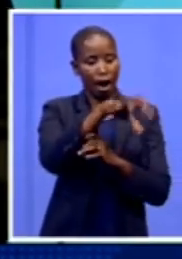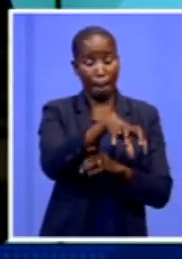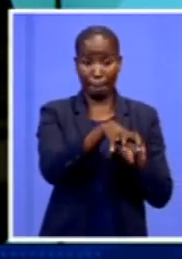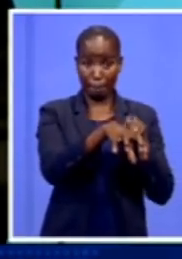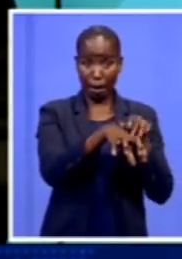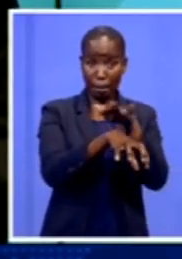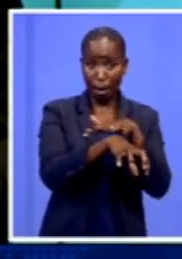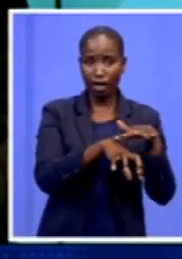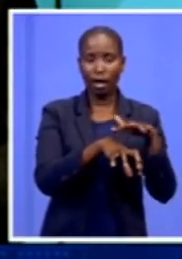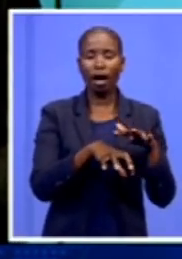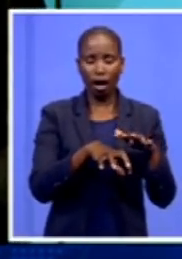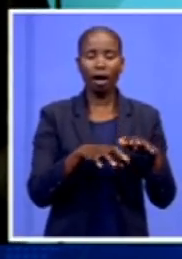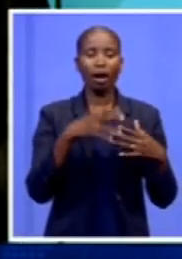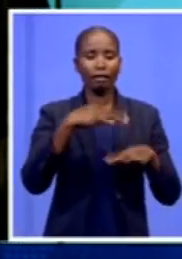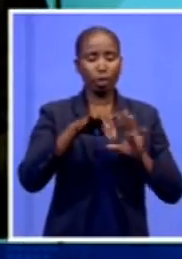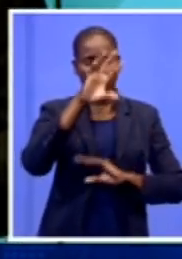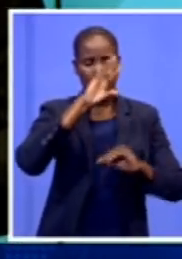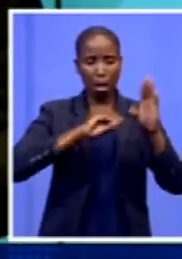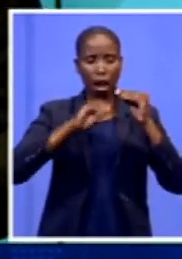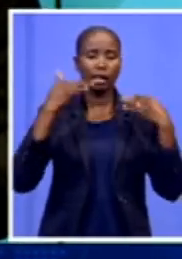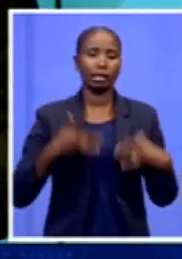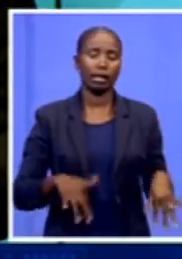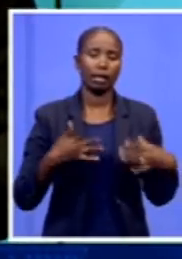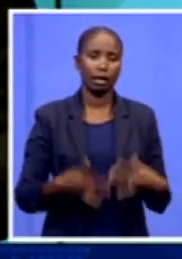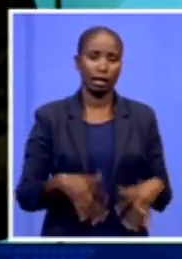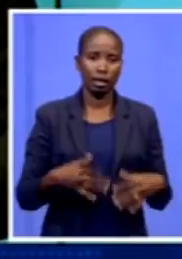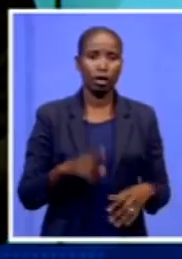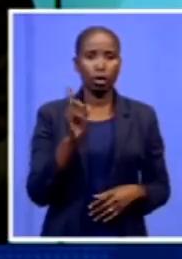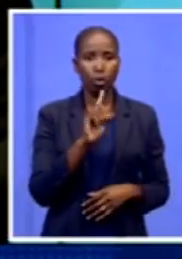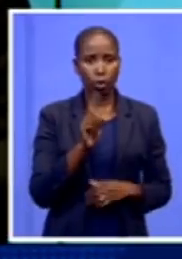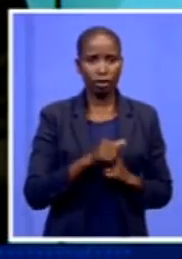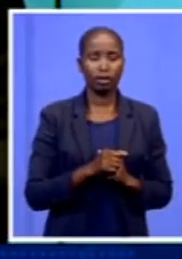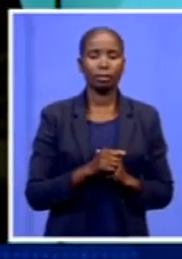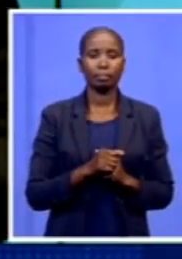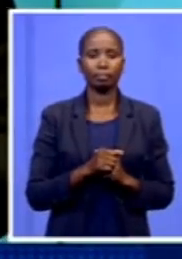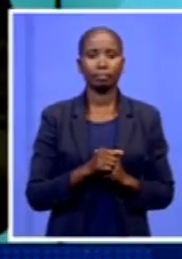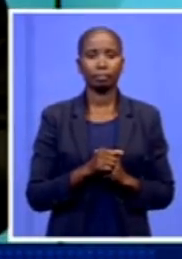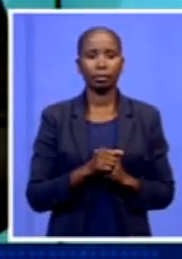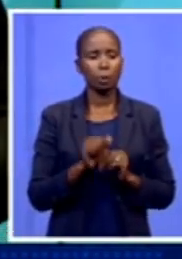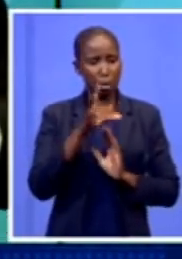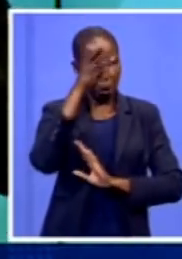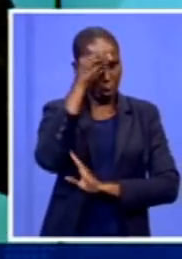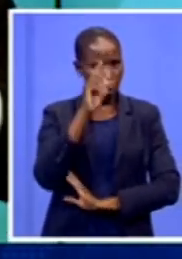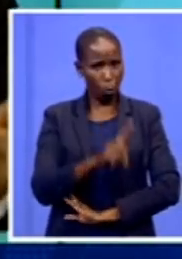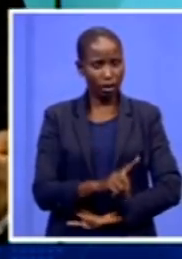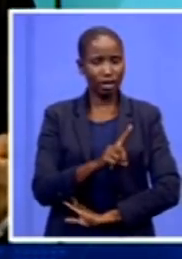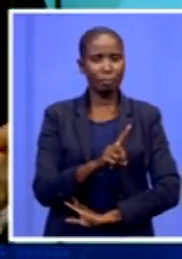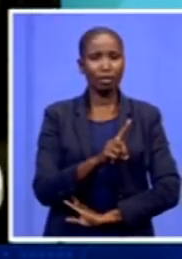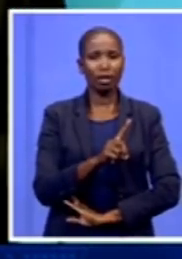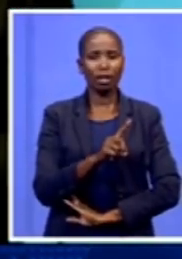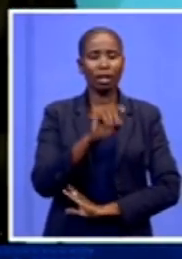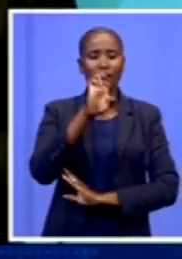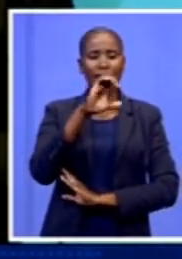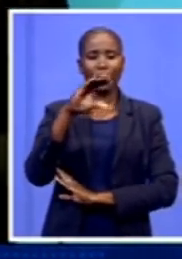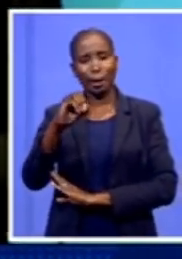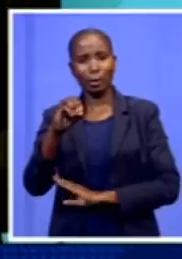learned that the value of a well-functioning ecosystem that includes